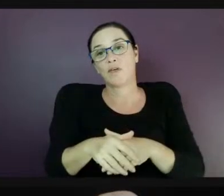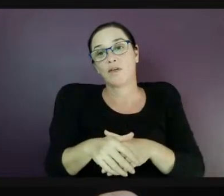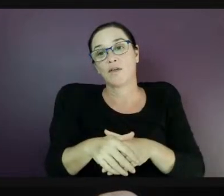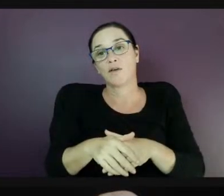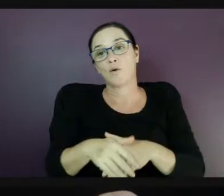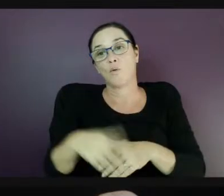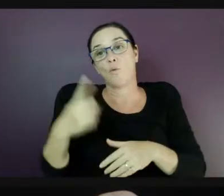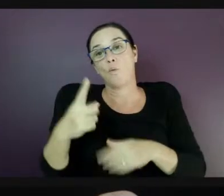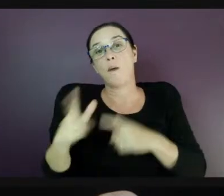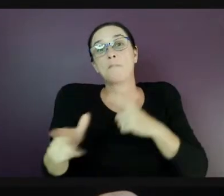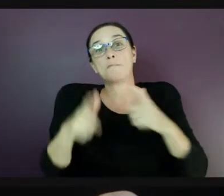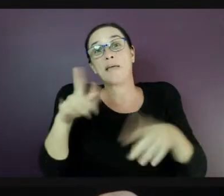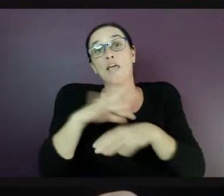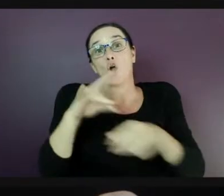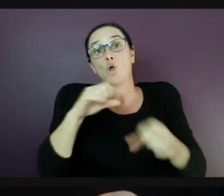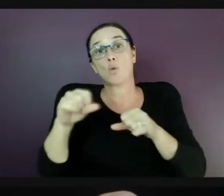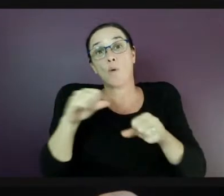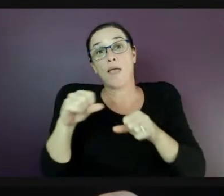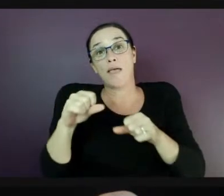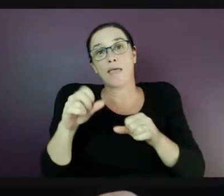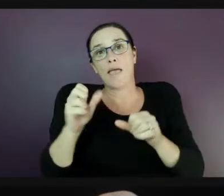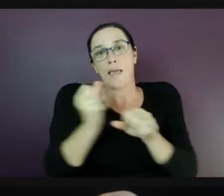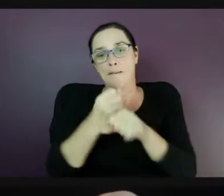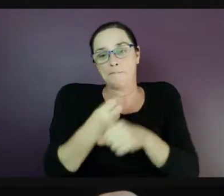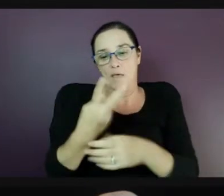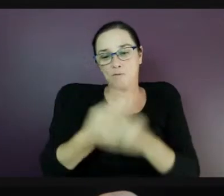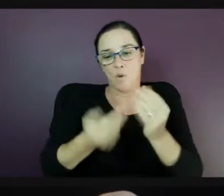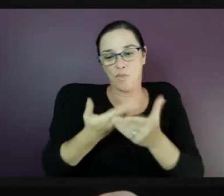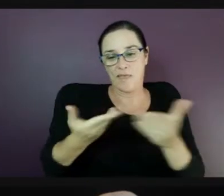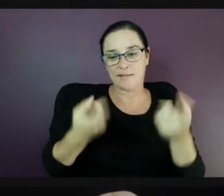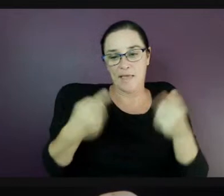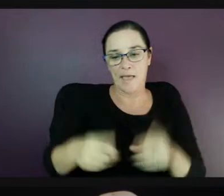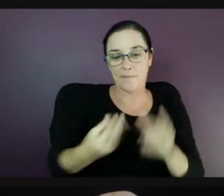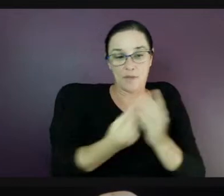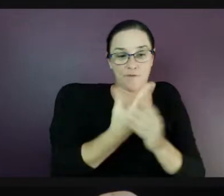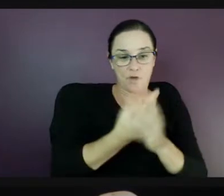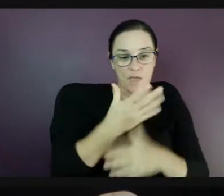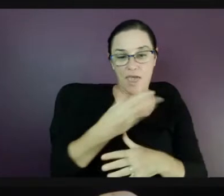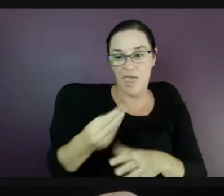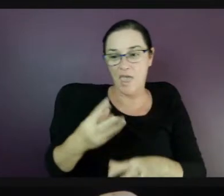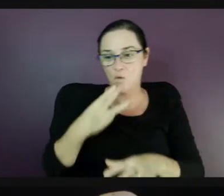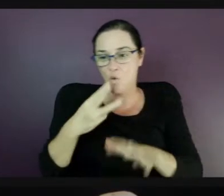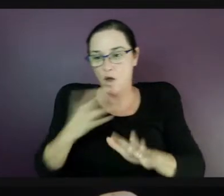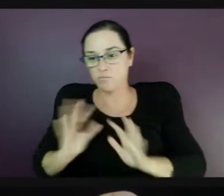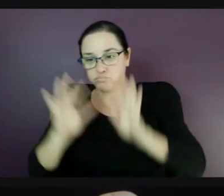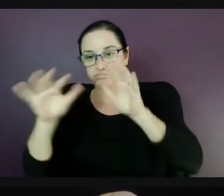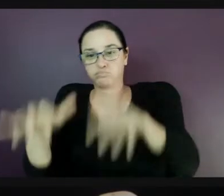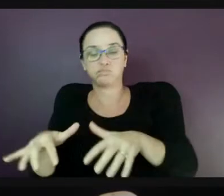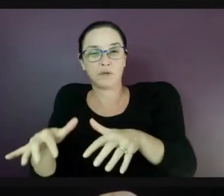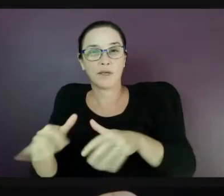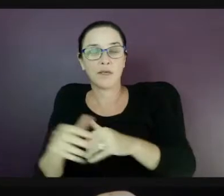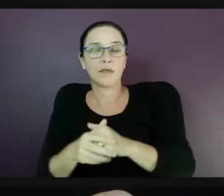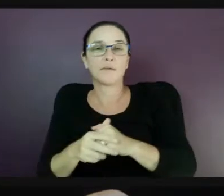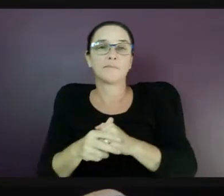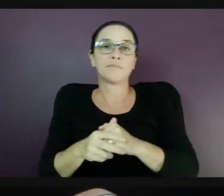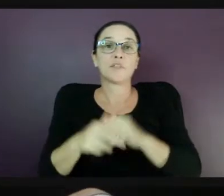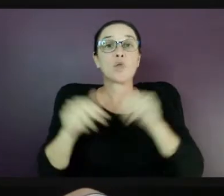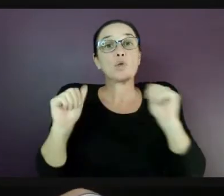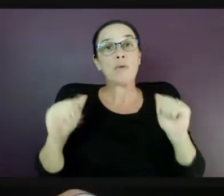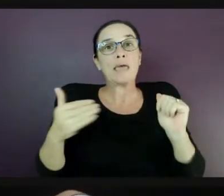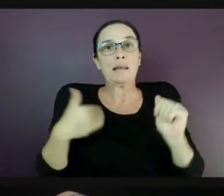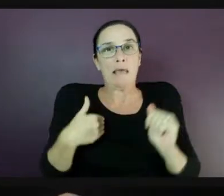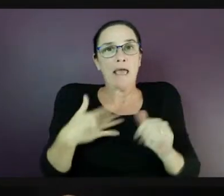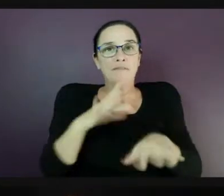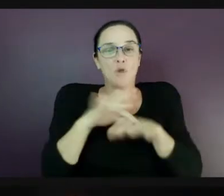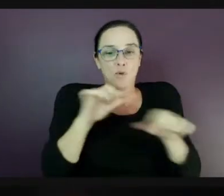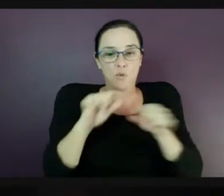earthquake sets both of the things off. So to the point of, you can have an earthquake and an eruption and a tsunami happening